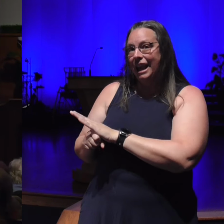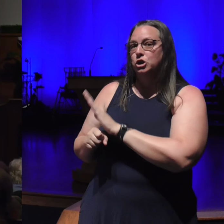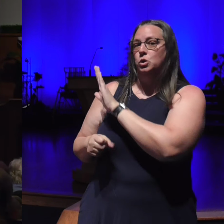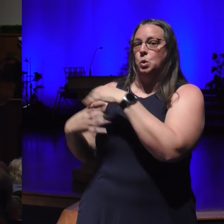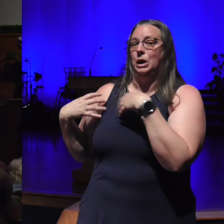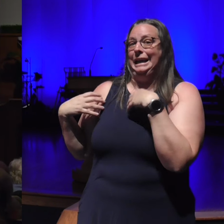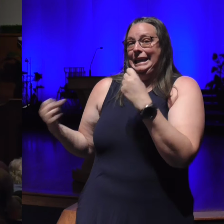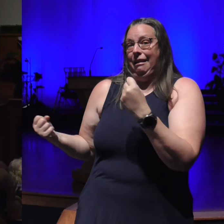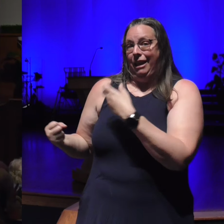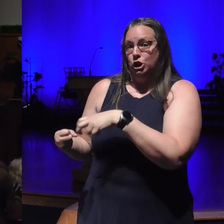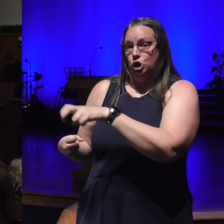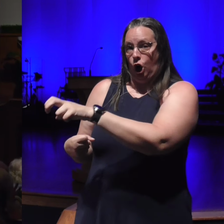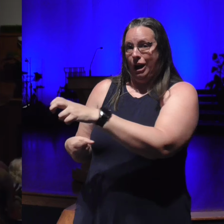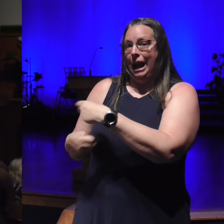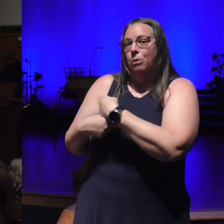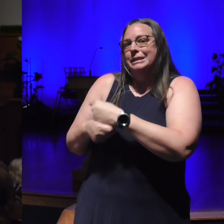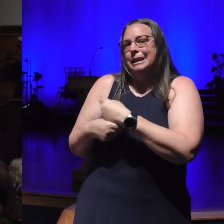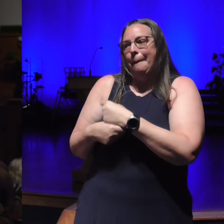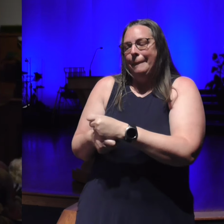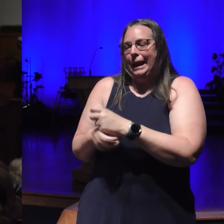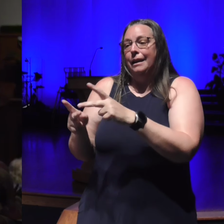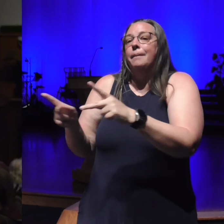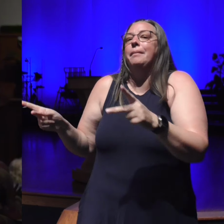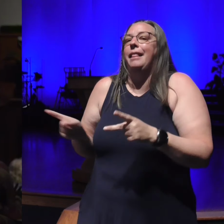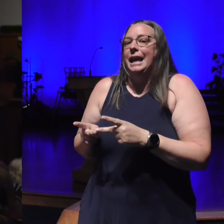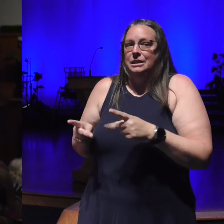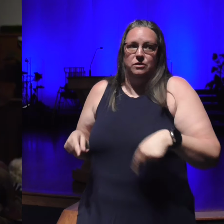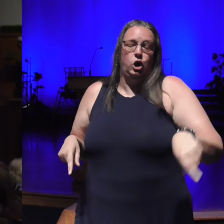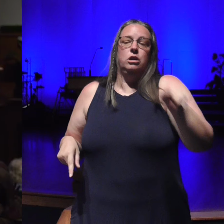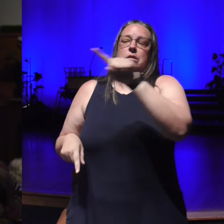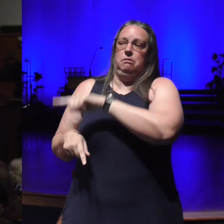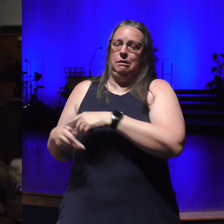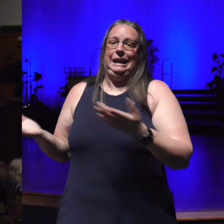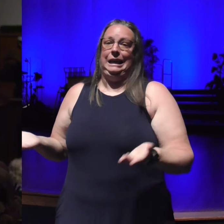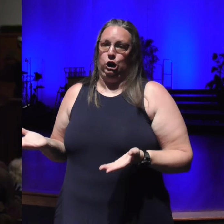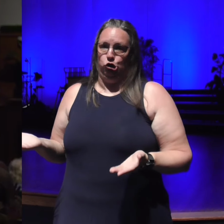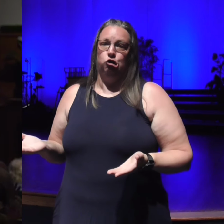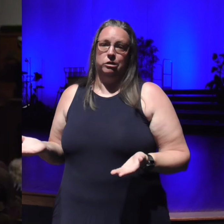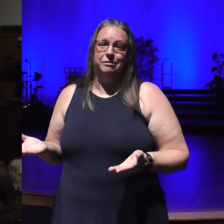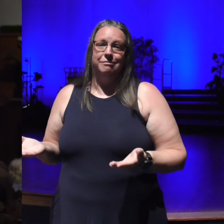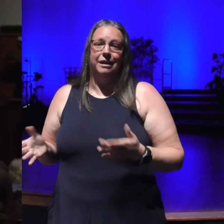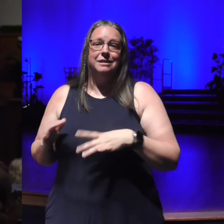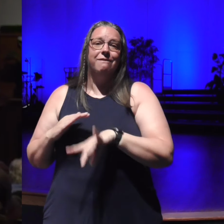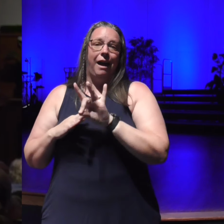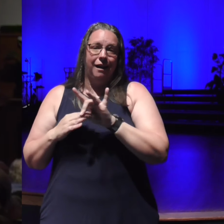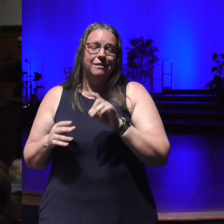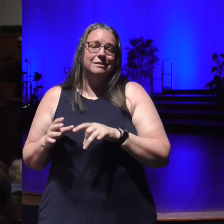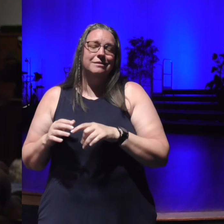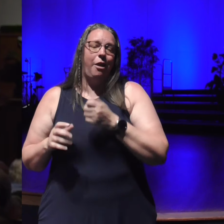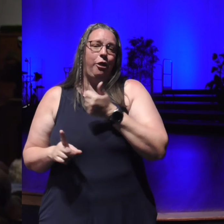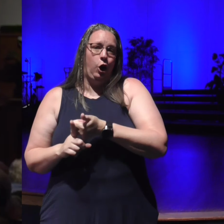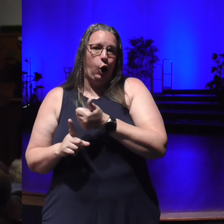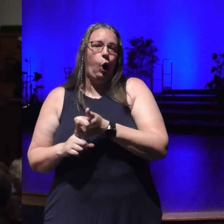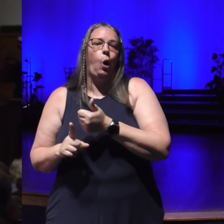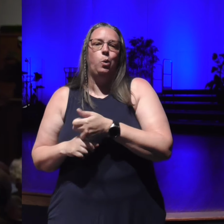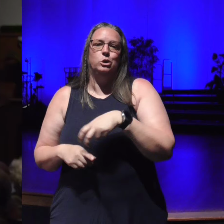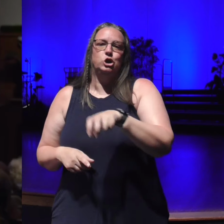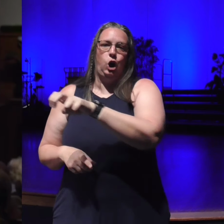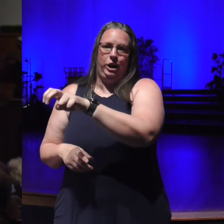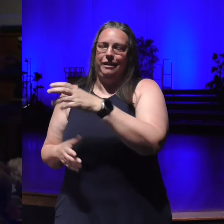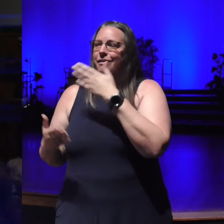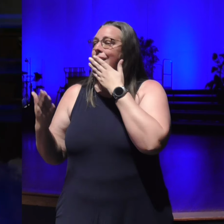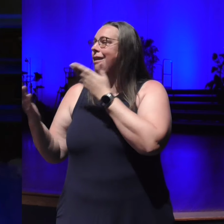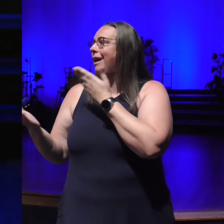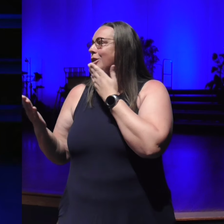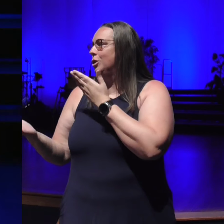and how it has created a sanctuary for countless people here at Mile High Church to find and discover their own healing journey. Thank you for you and